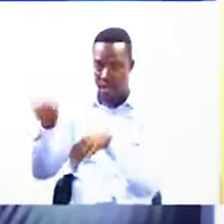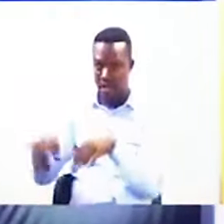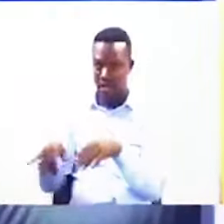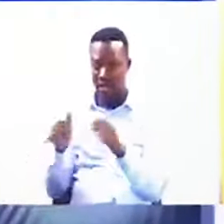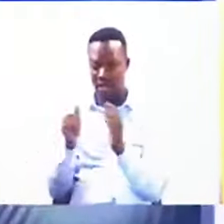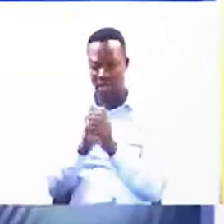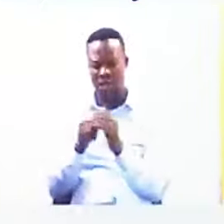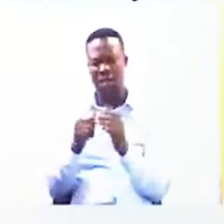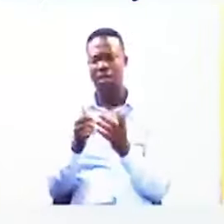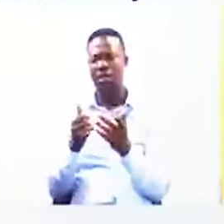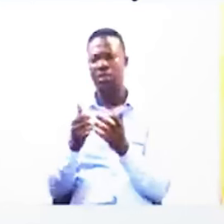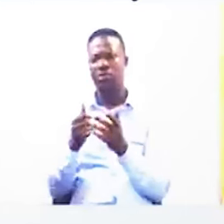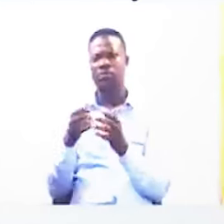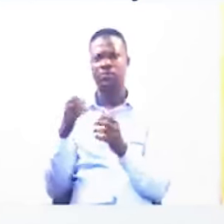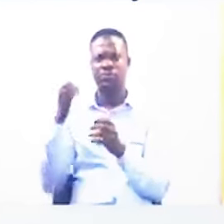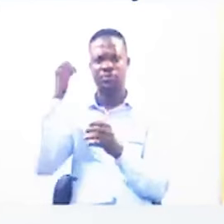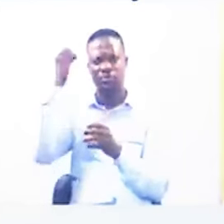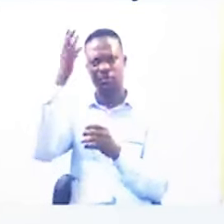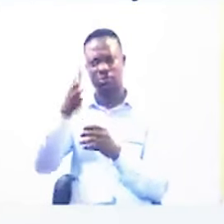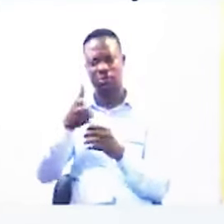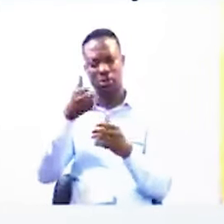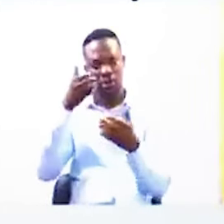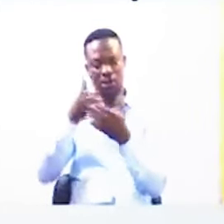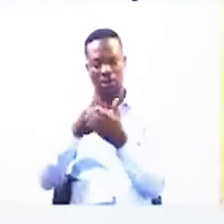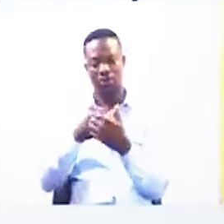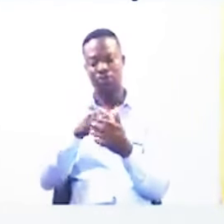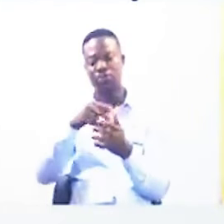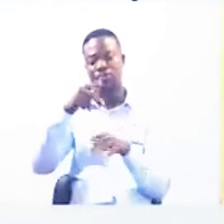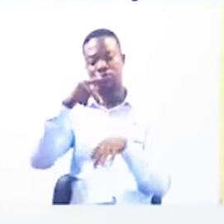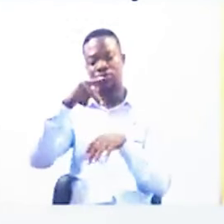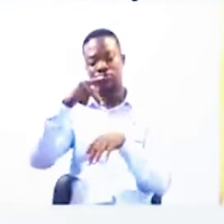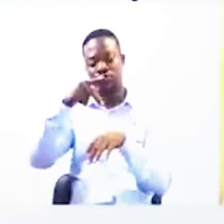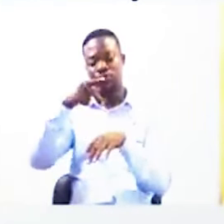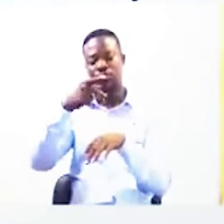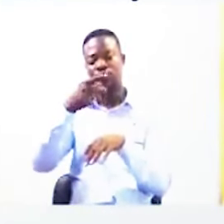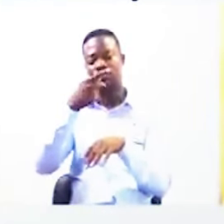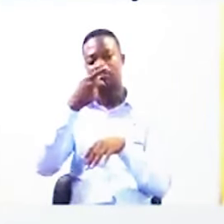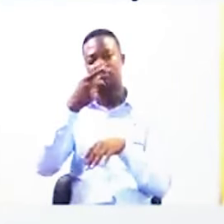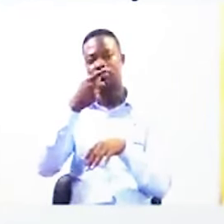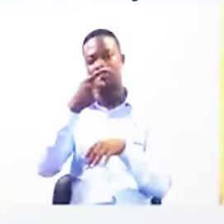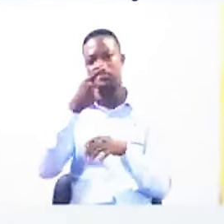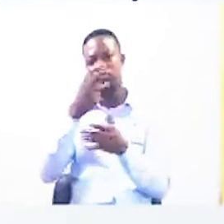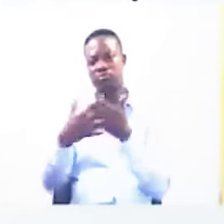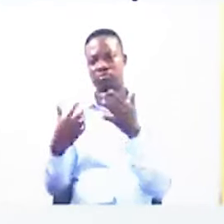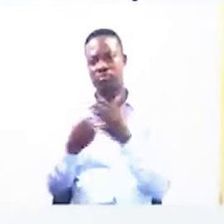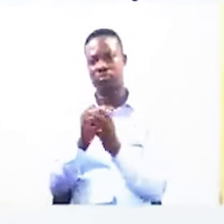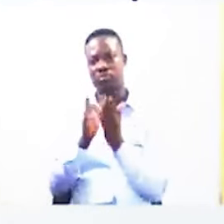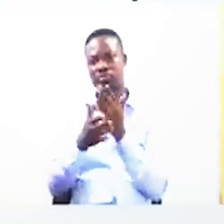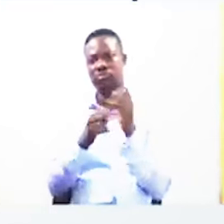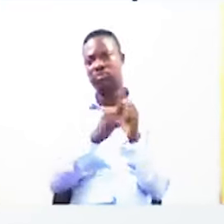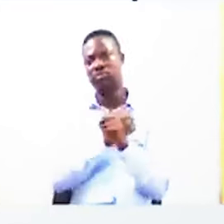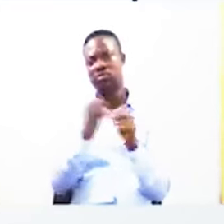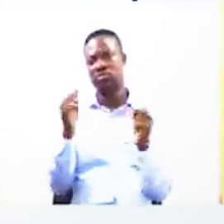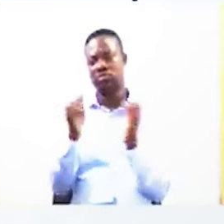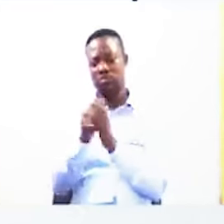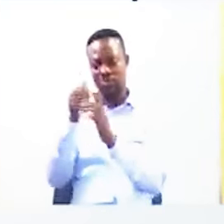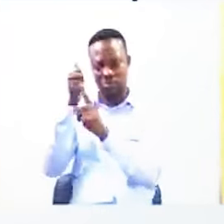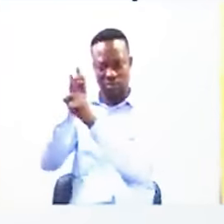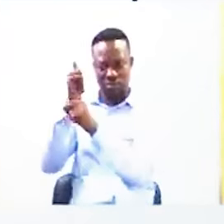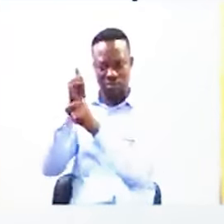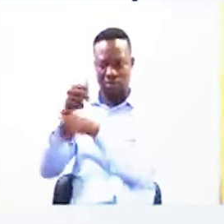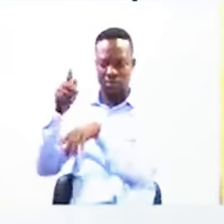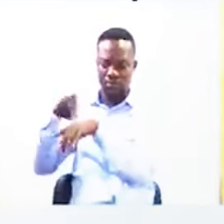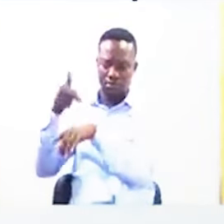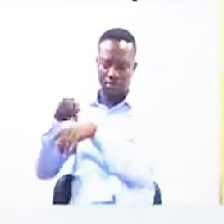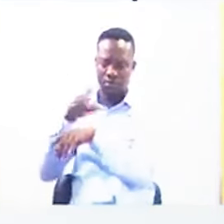open statement against Paul's gospel of salvation by grace that he himself, Peter,